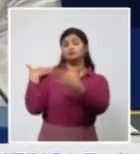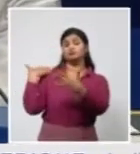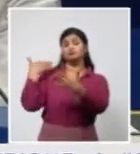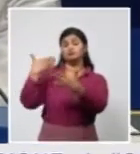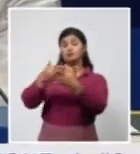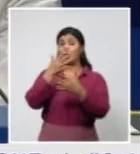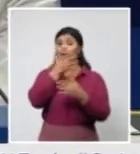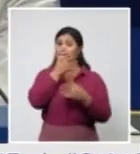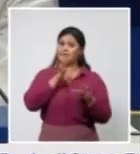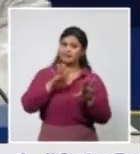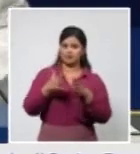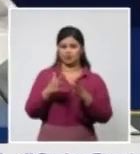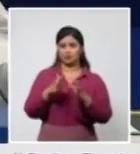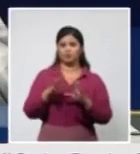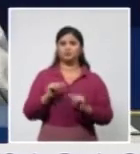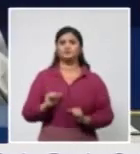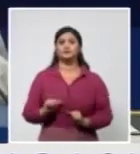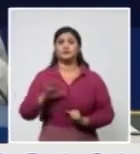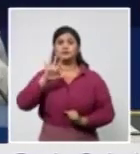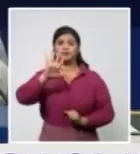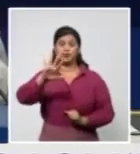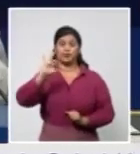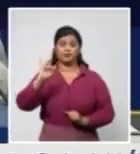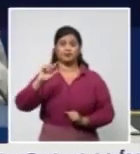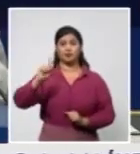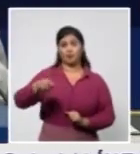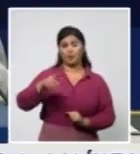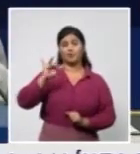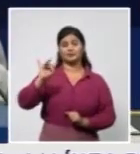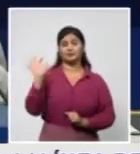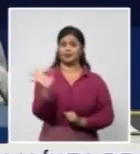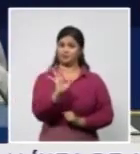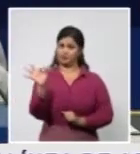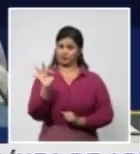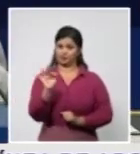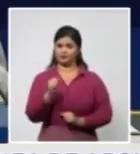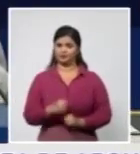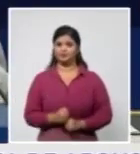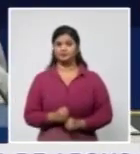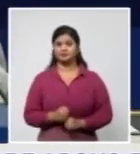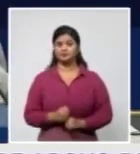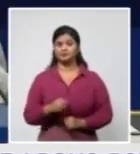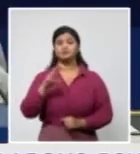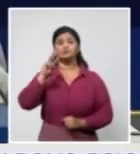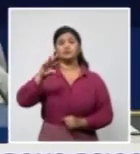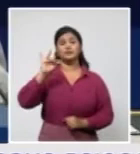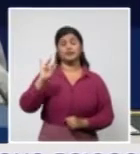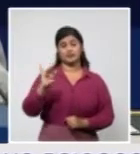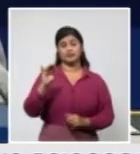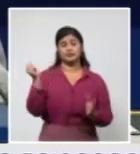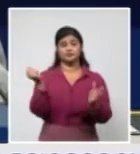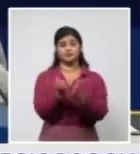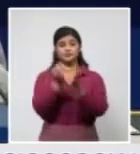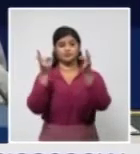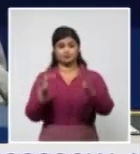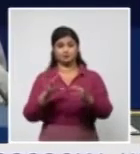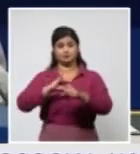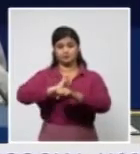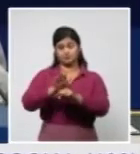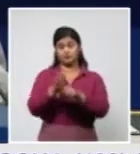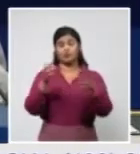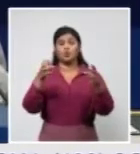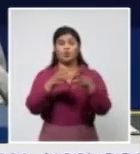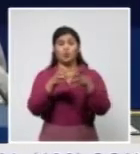Cuba, of which 277 or 96.1% have been discharged